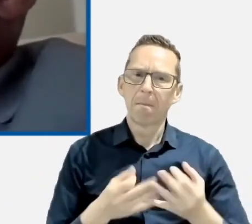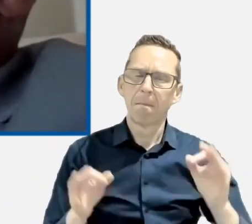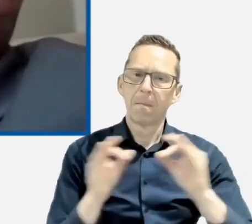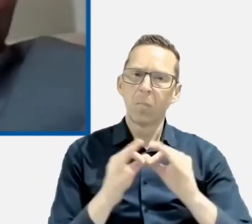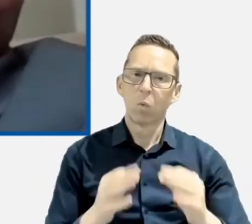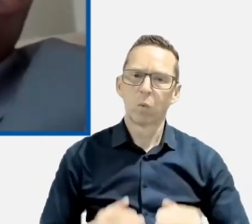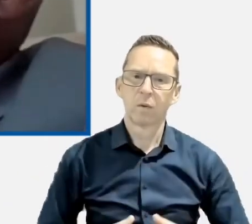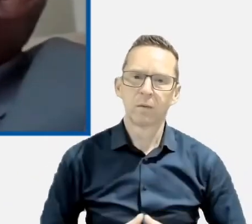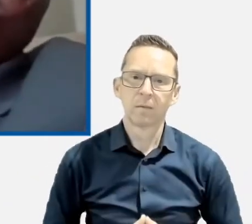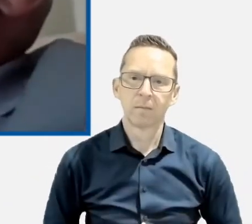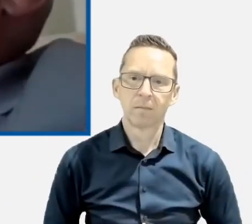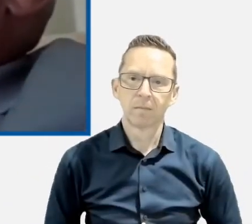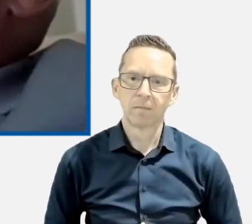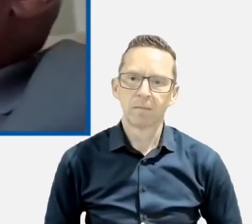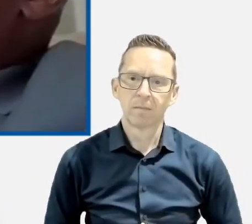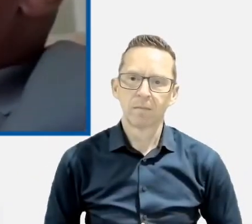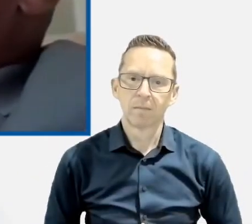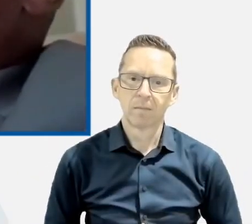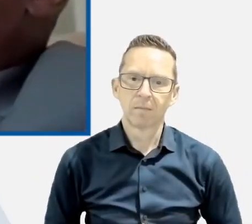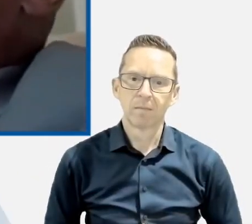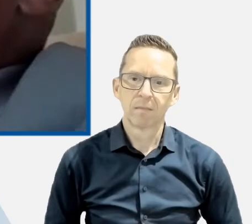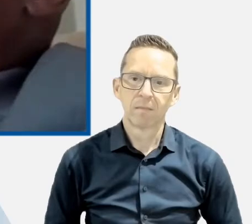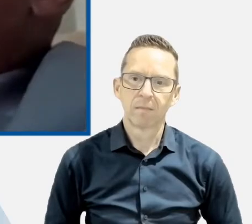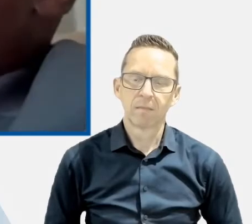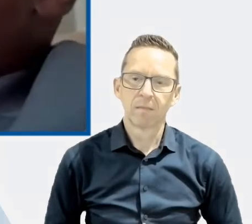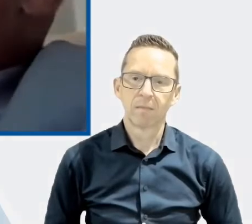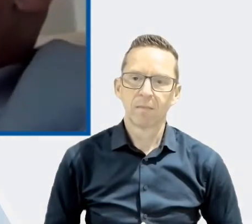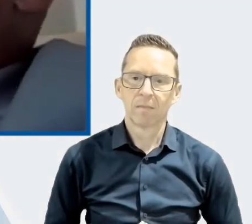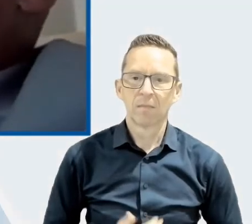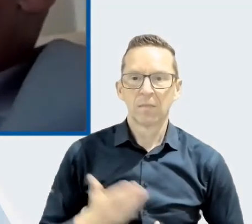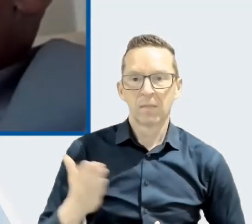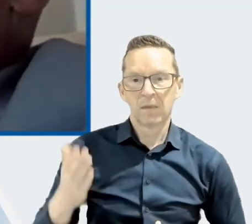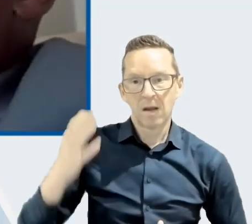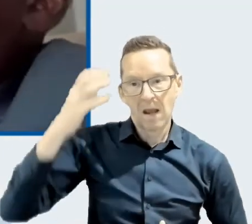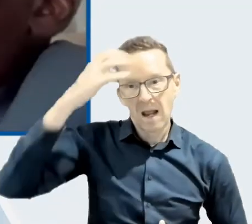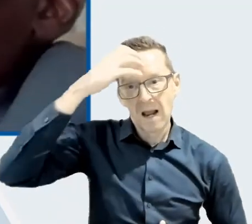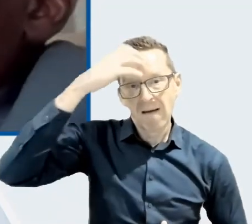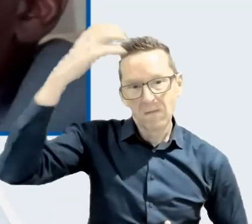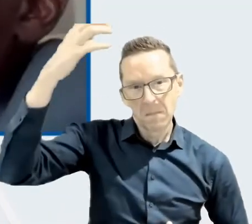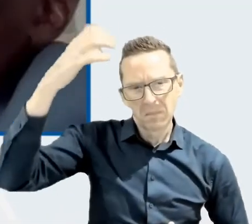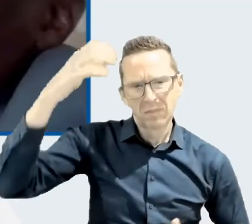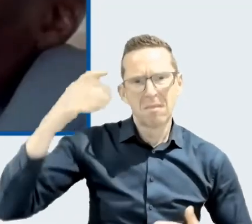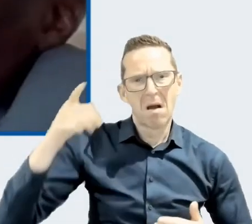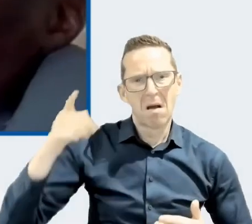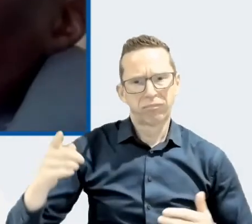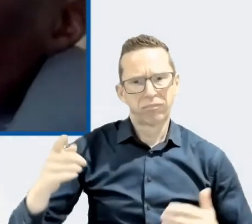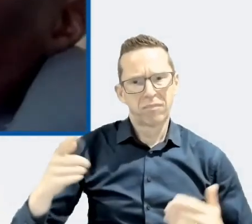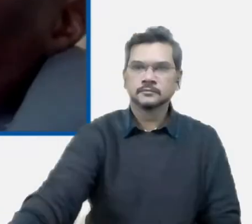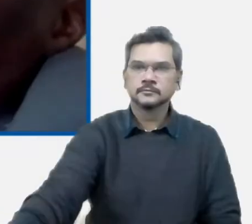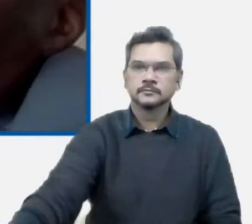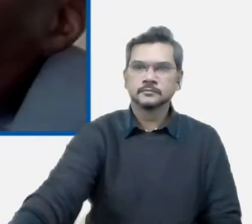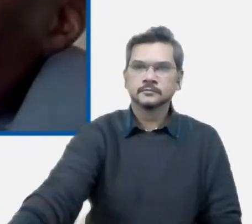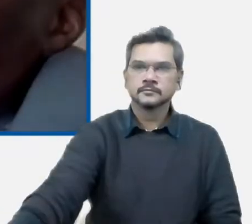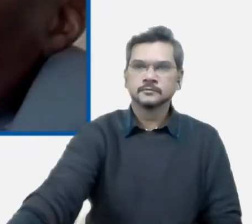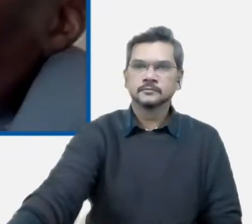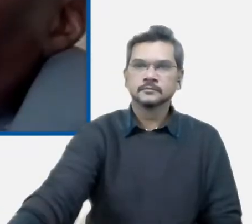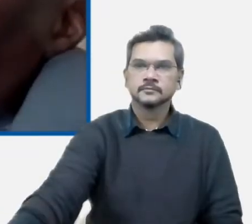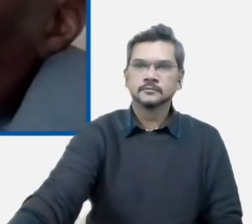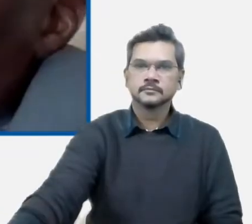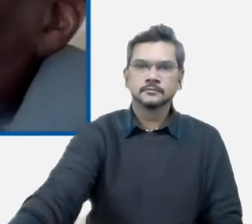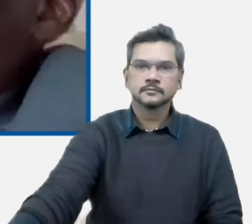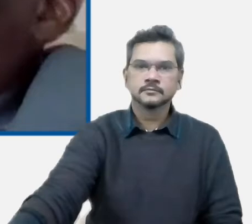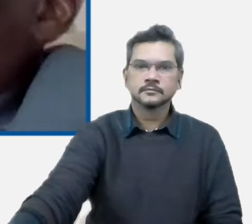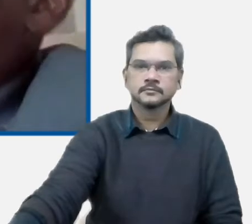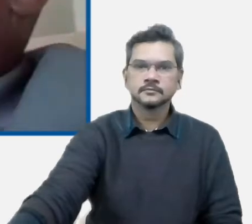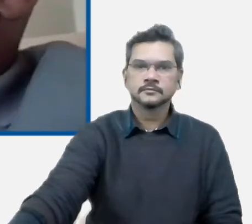I'm very much happy that we have managed to get our host speakers to give